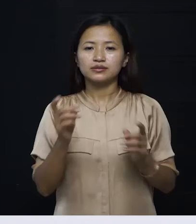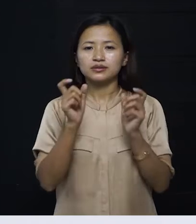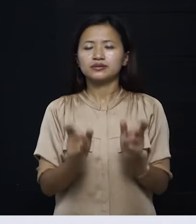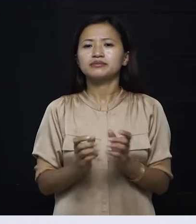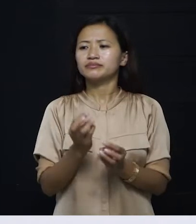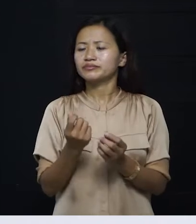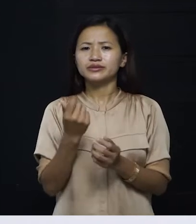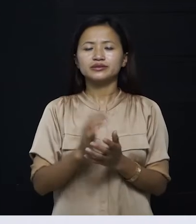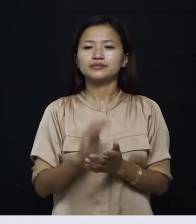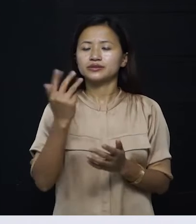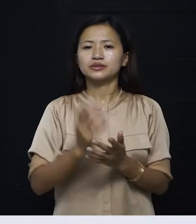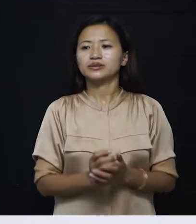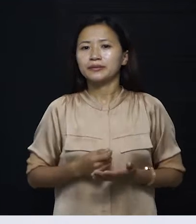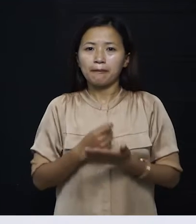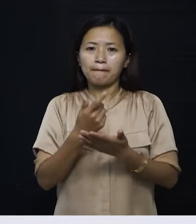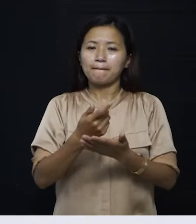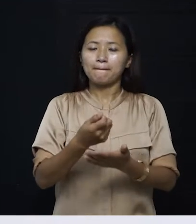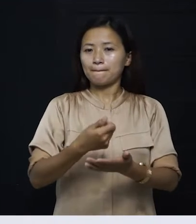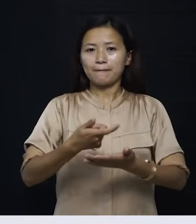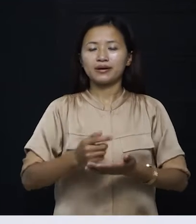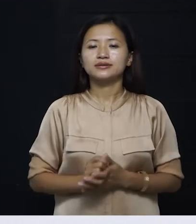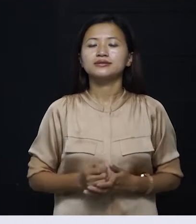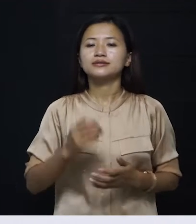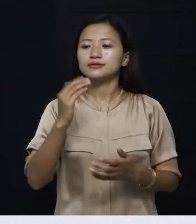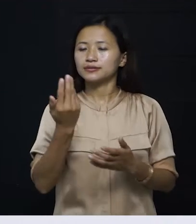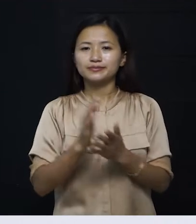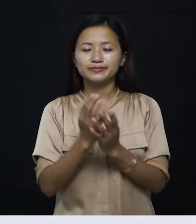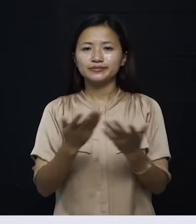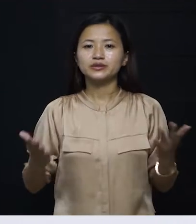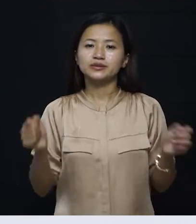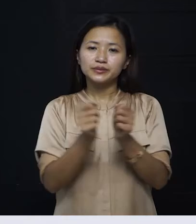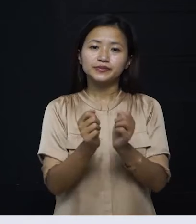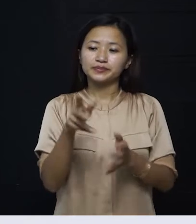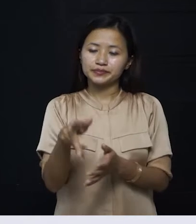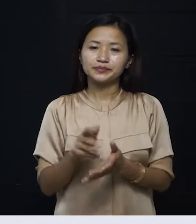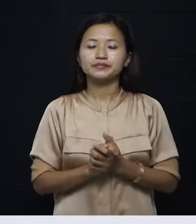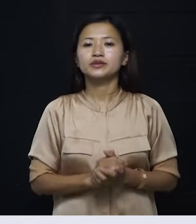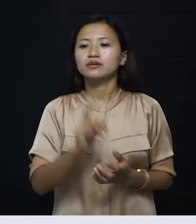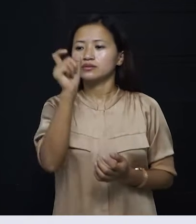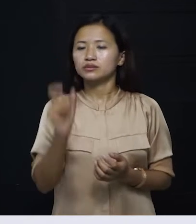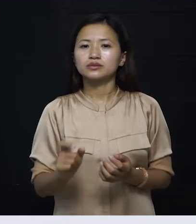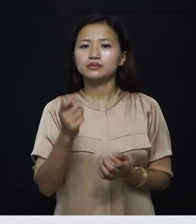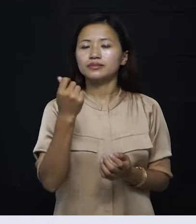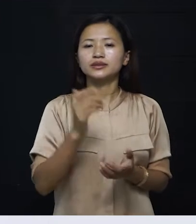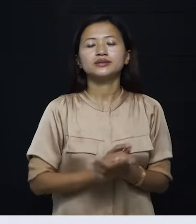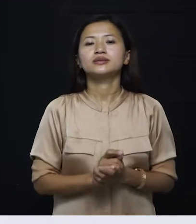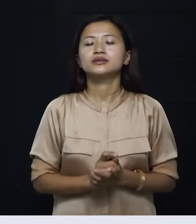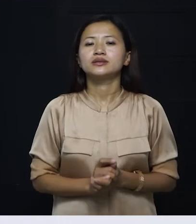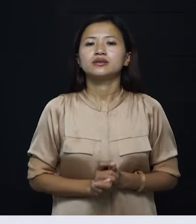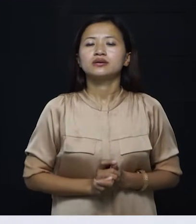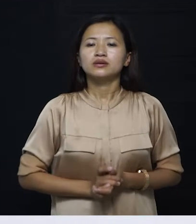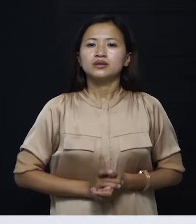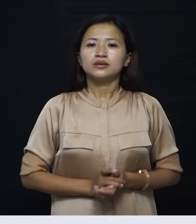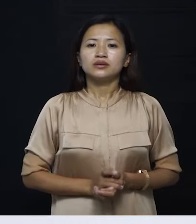is something that you can buy something with, right? Now, when we talk about money, now this word, the word money,